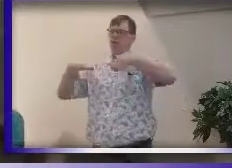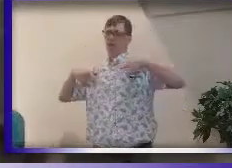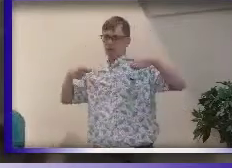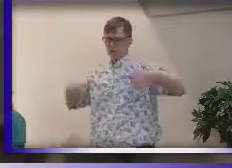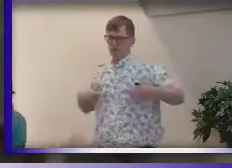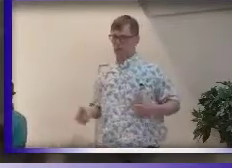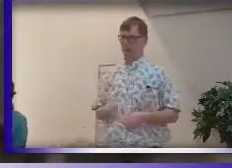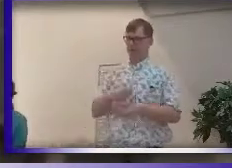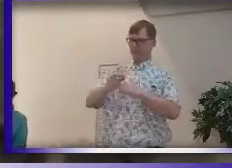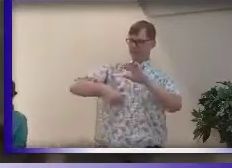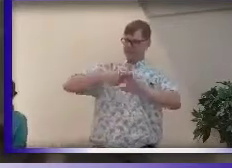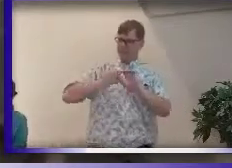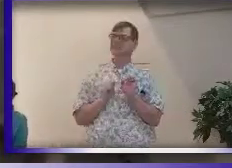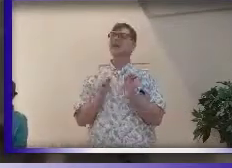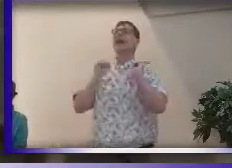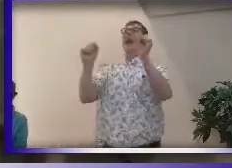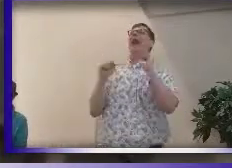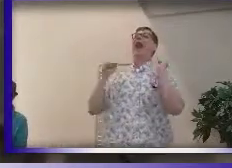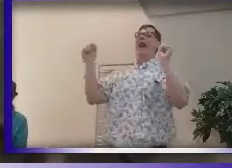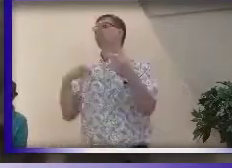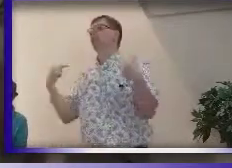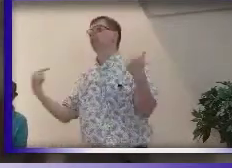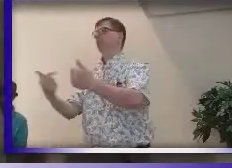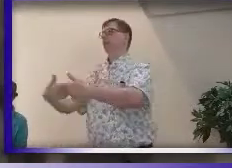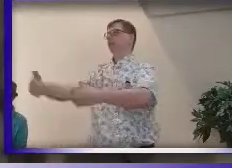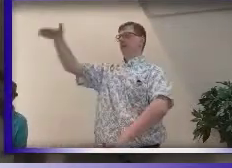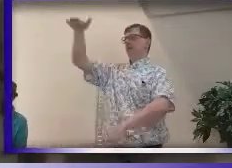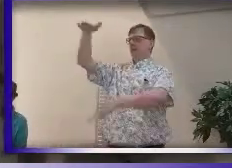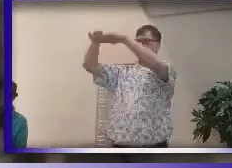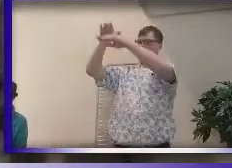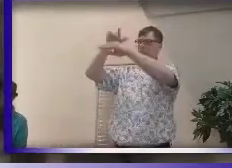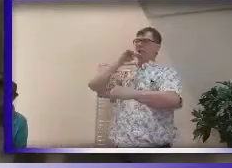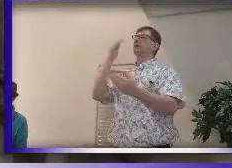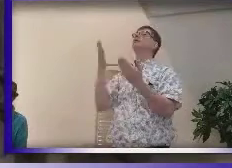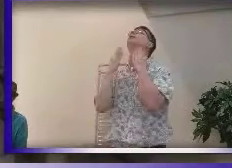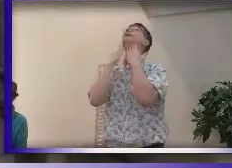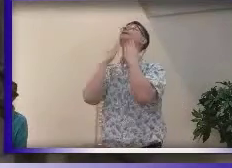for that this is what it does, and it cannot be stopped.